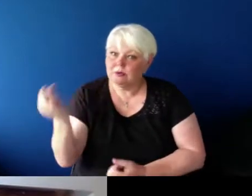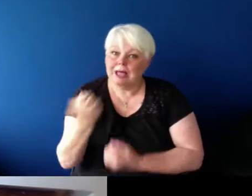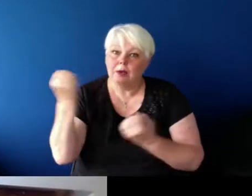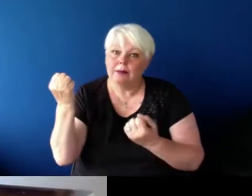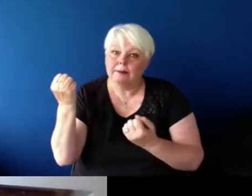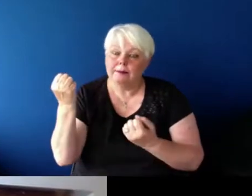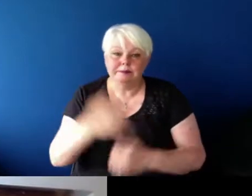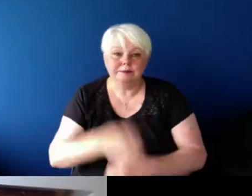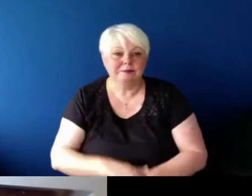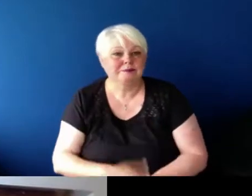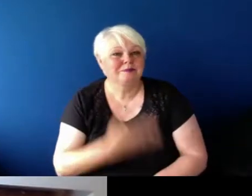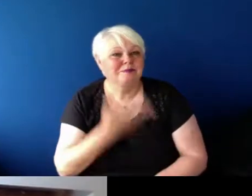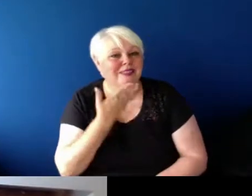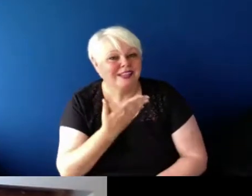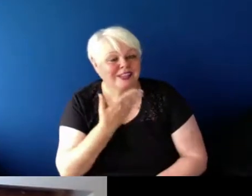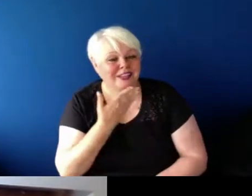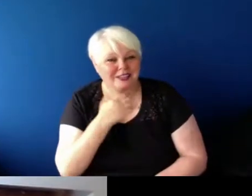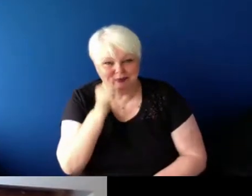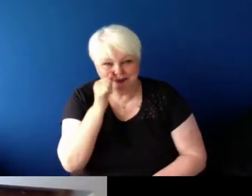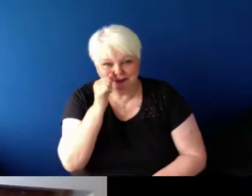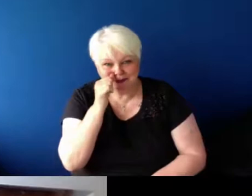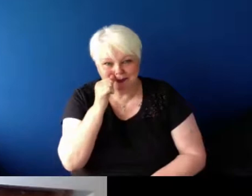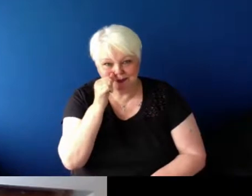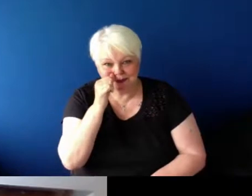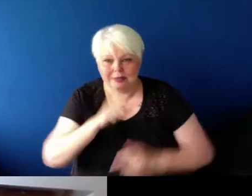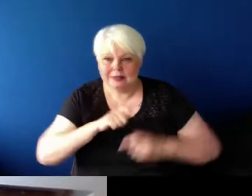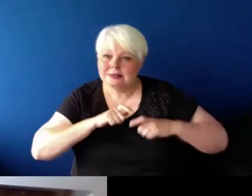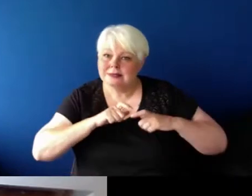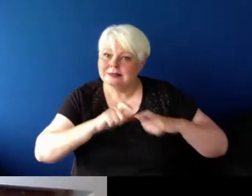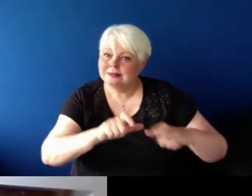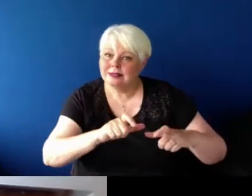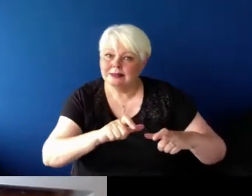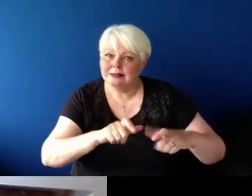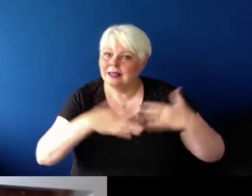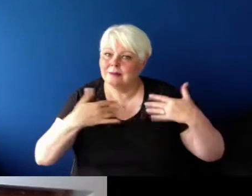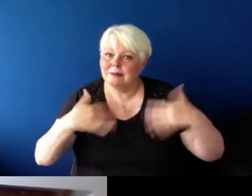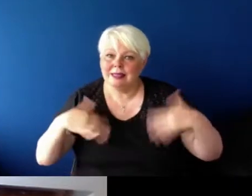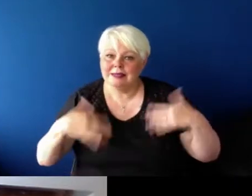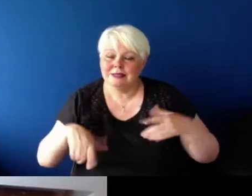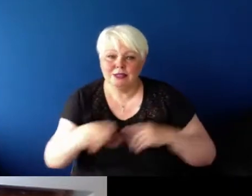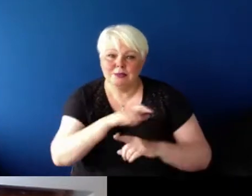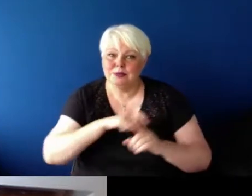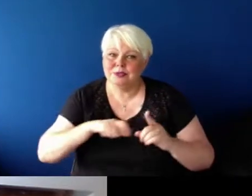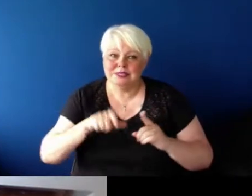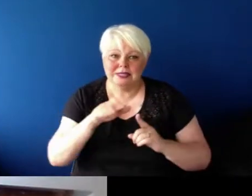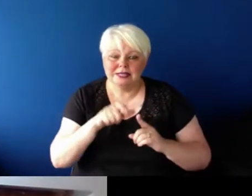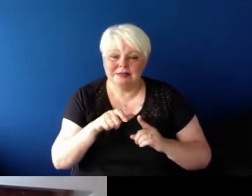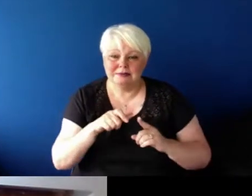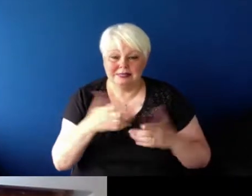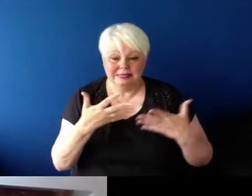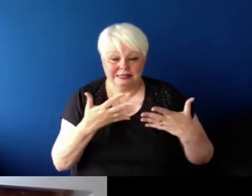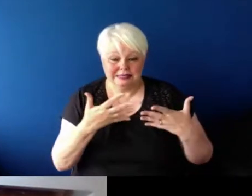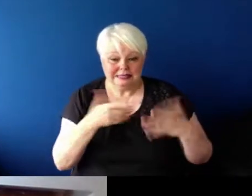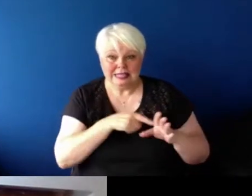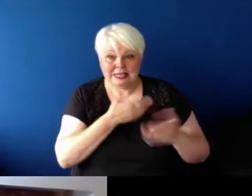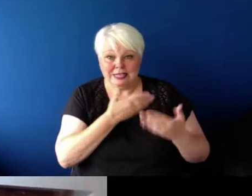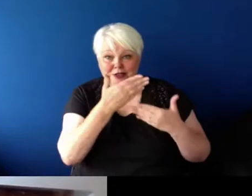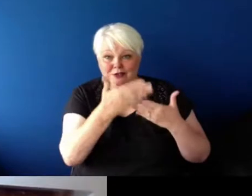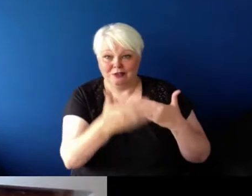Thank you very much indeed. It was, it still remains an extraordinary community, a further 10 years plus